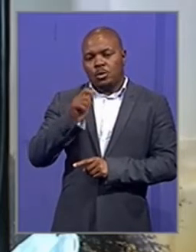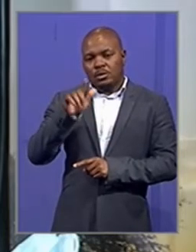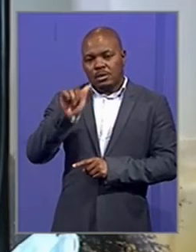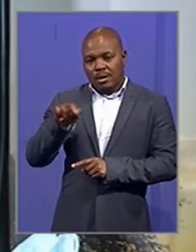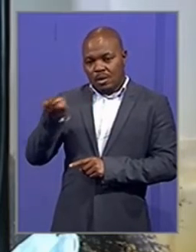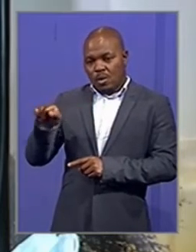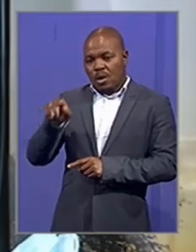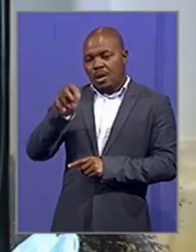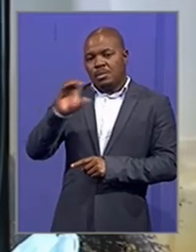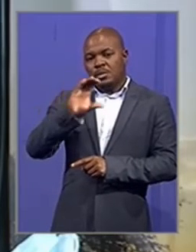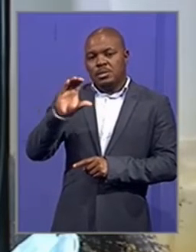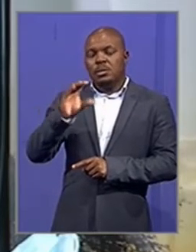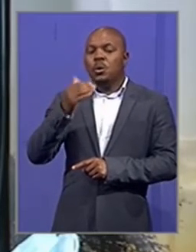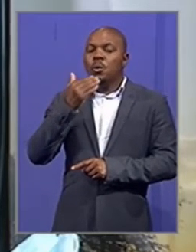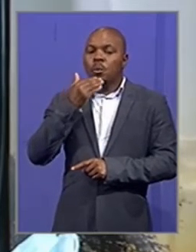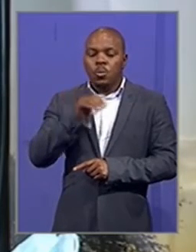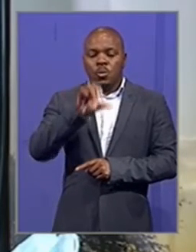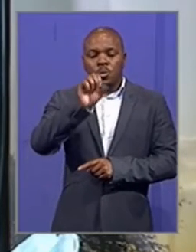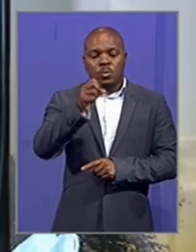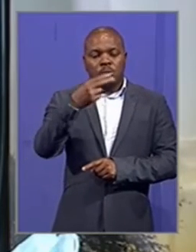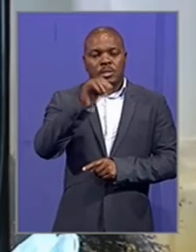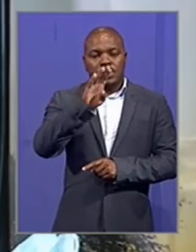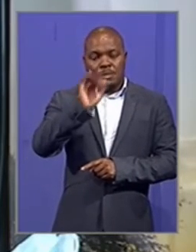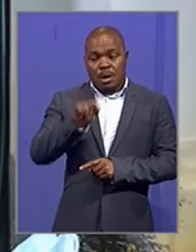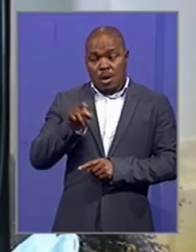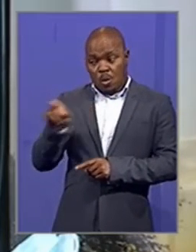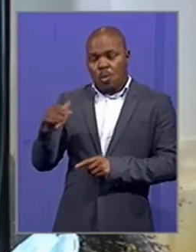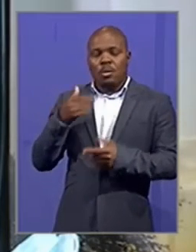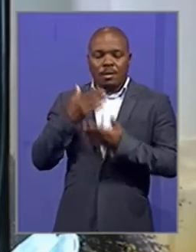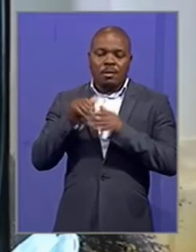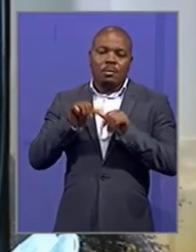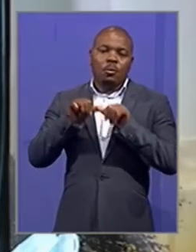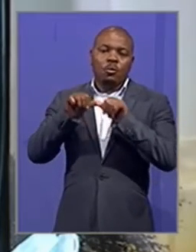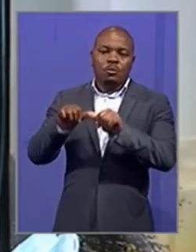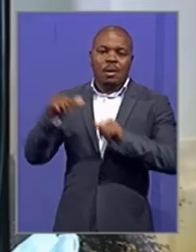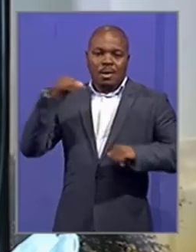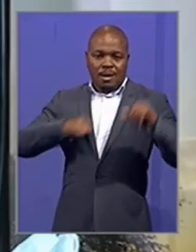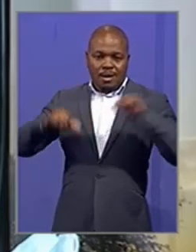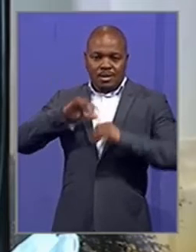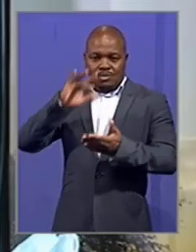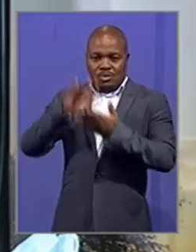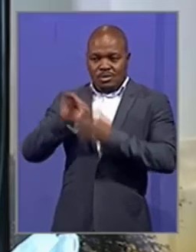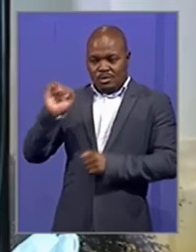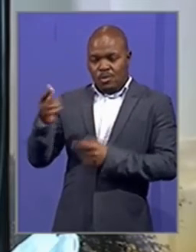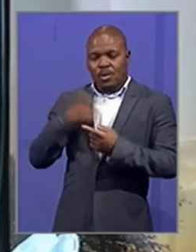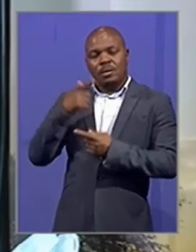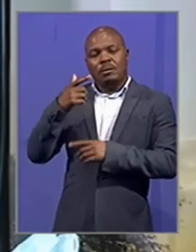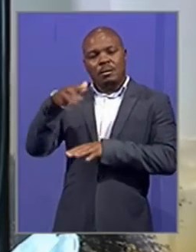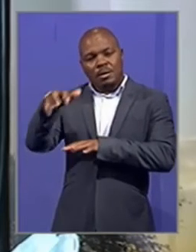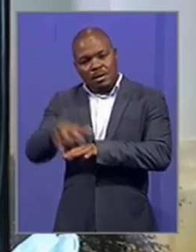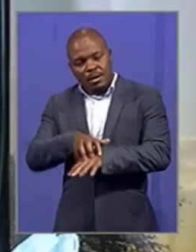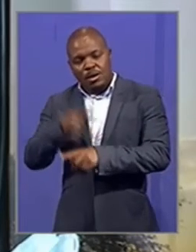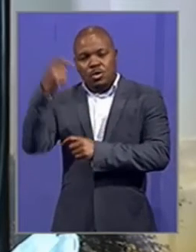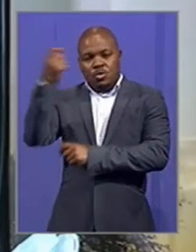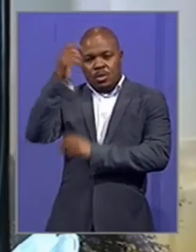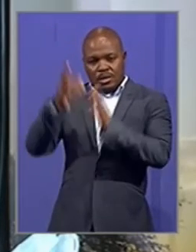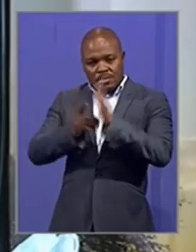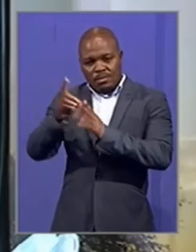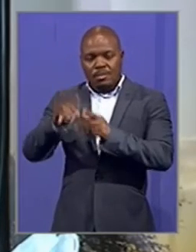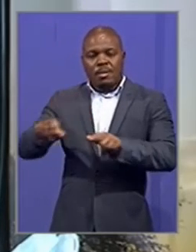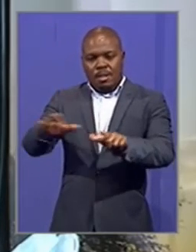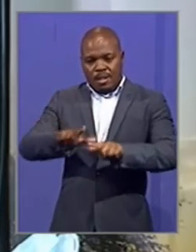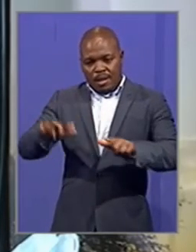Affairs, MEC Busisiwe Shiva, will continue to act in the Department of Agriculture, Rural Development, Land